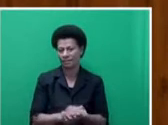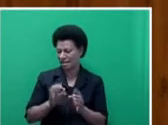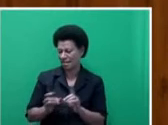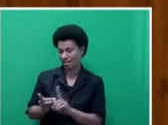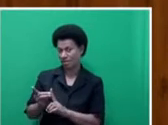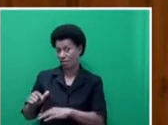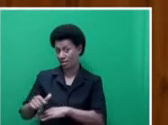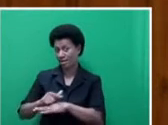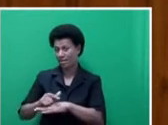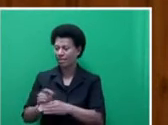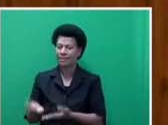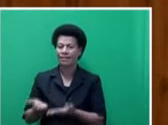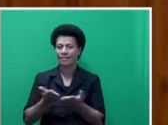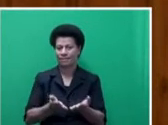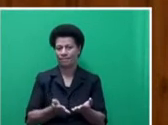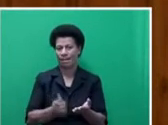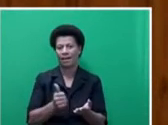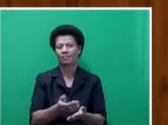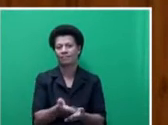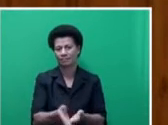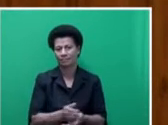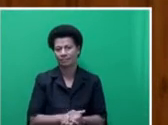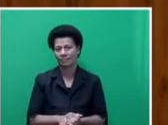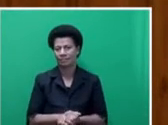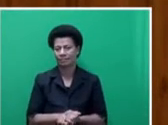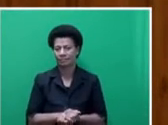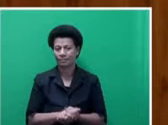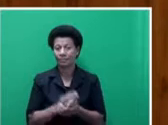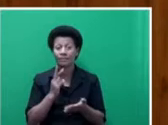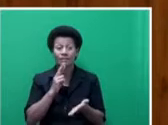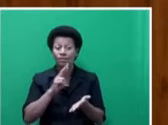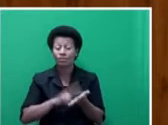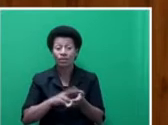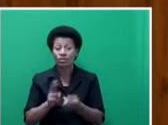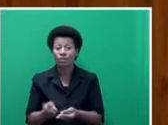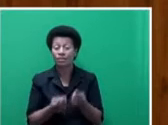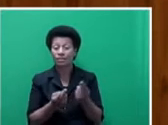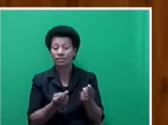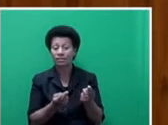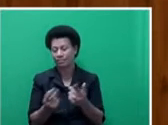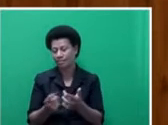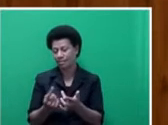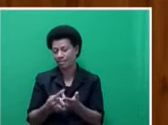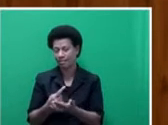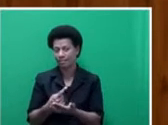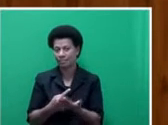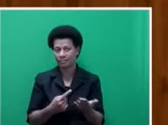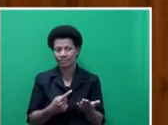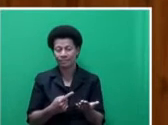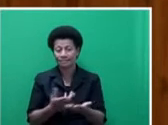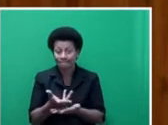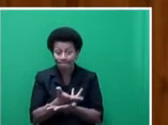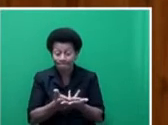was discussed was as part of the recommendation of this particular report. And the other thing that was very much discussed